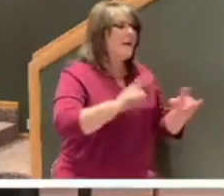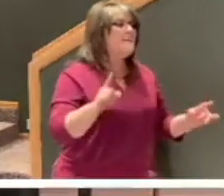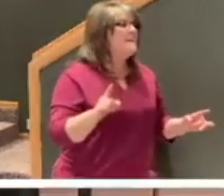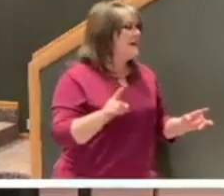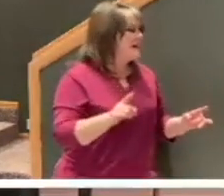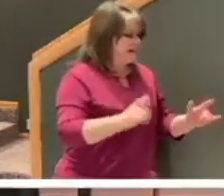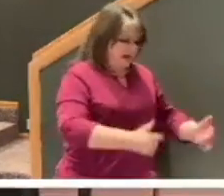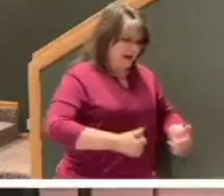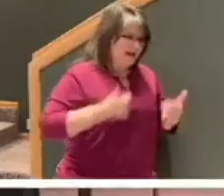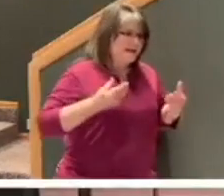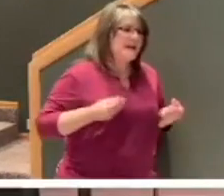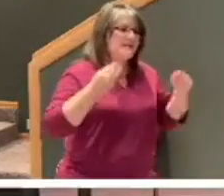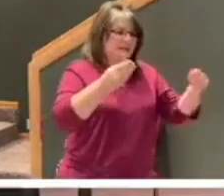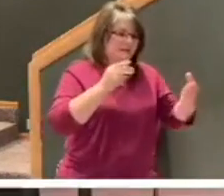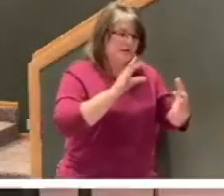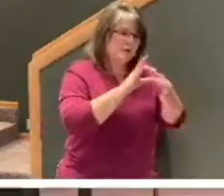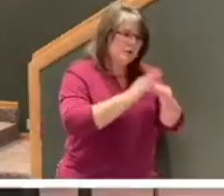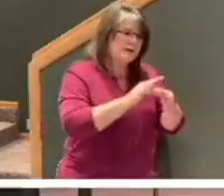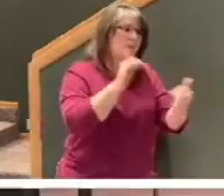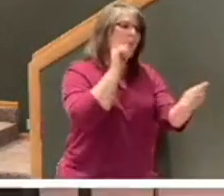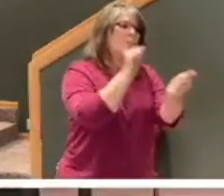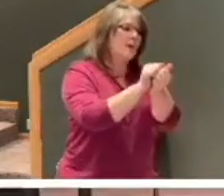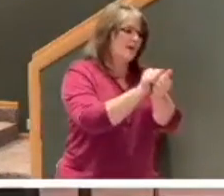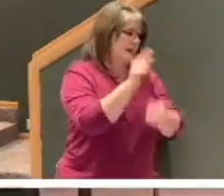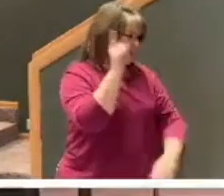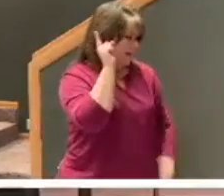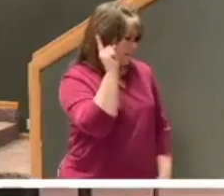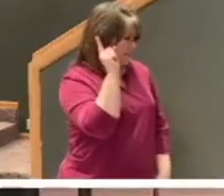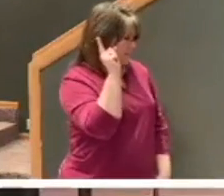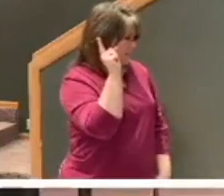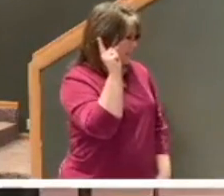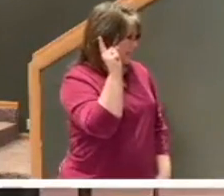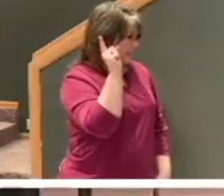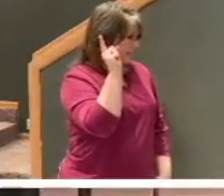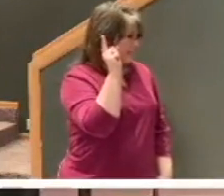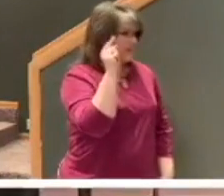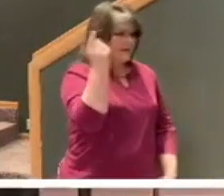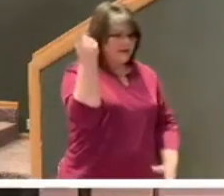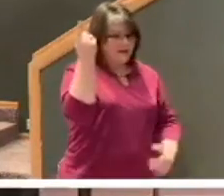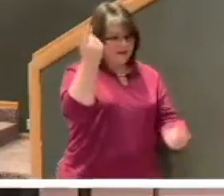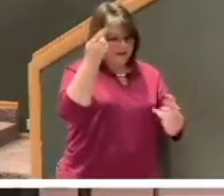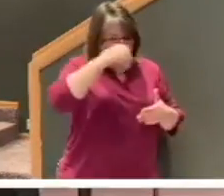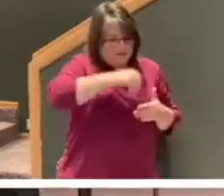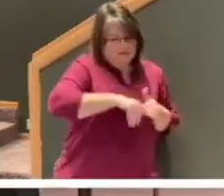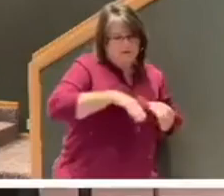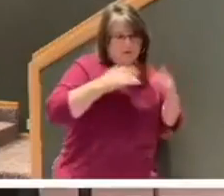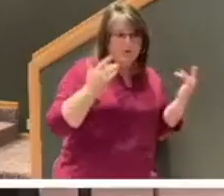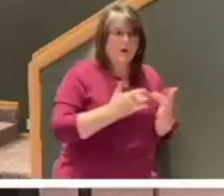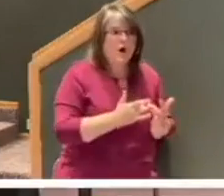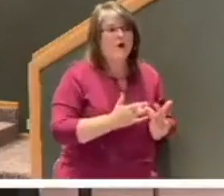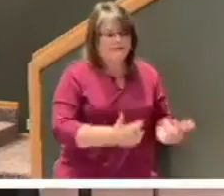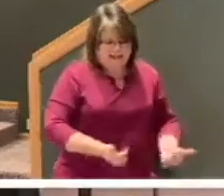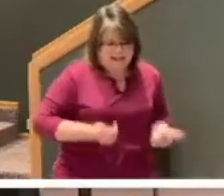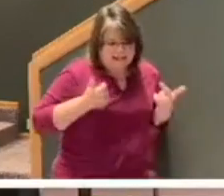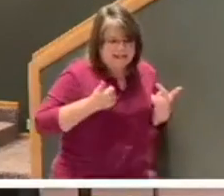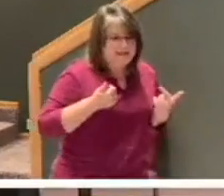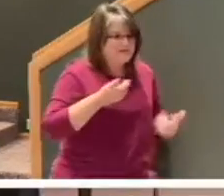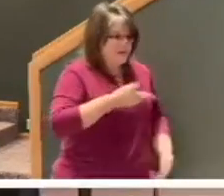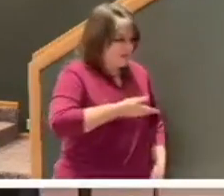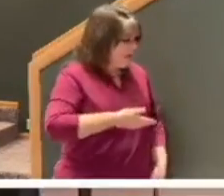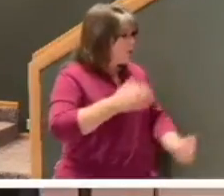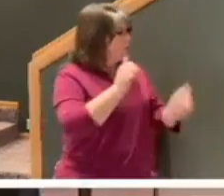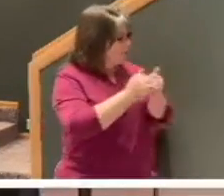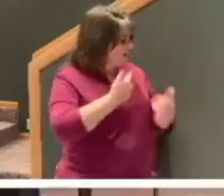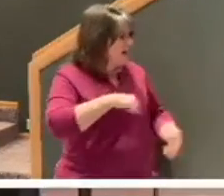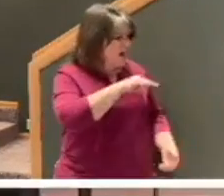actual life-giving relationship with him. He comes into our hearts and lives there